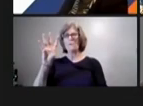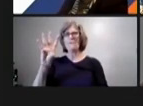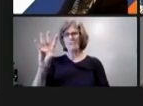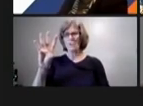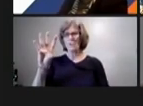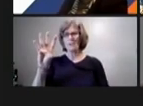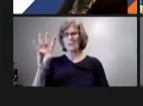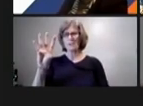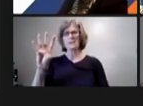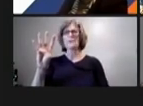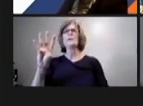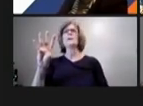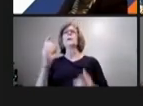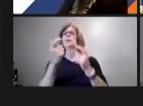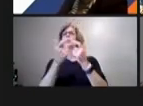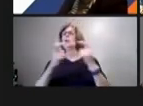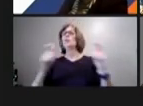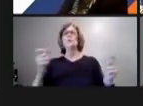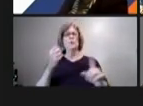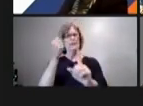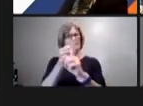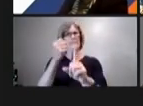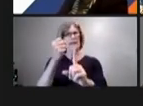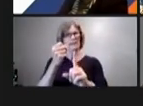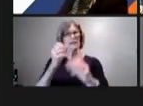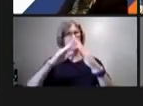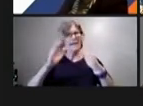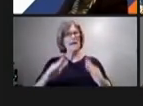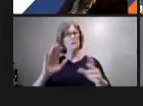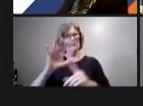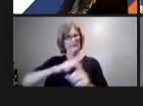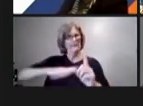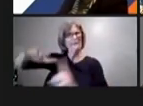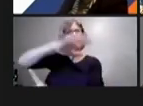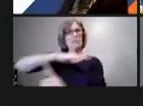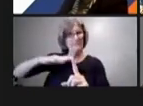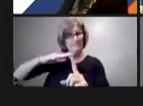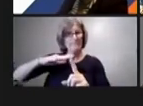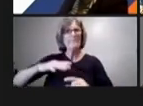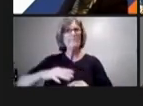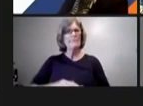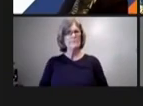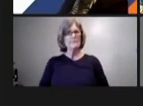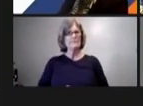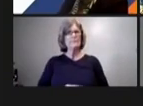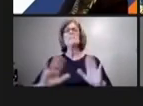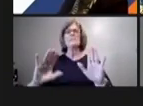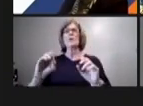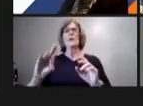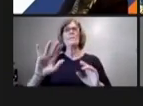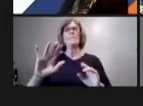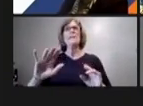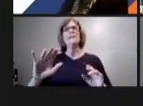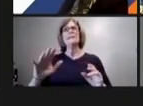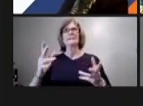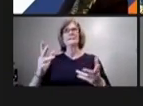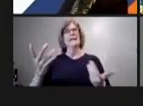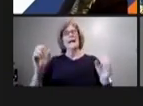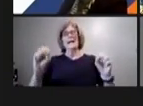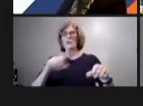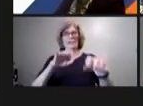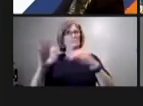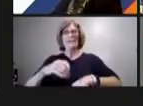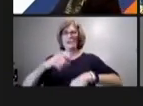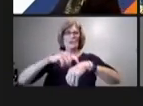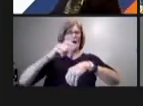disability accessibility in our housing environment throughout the city. So in the interest of time, I'm not going to go through all of the disability